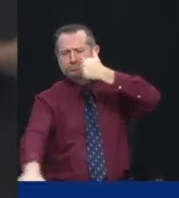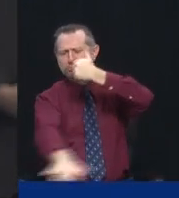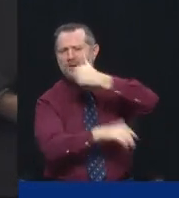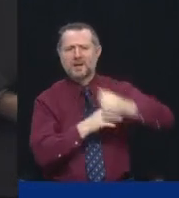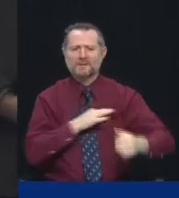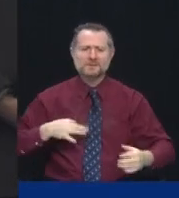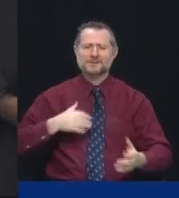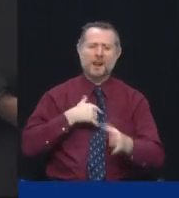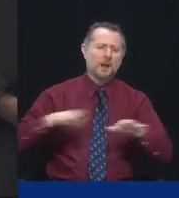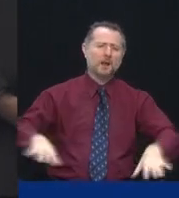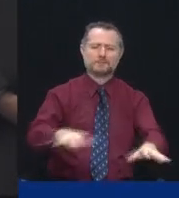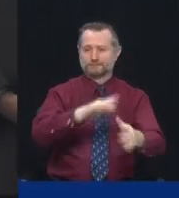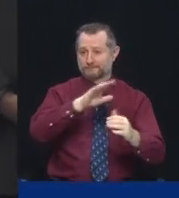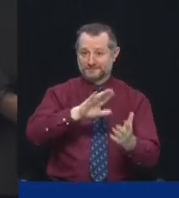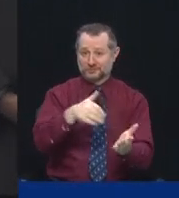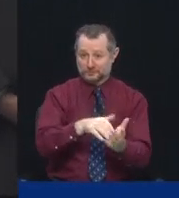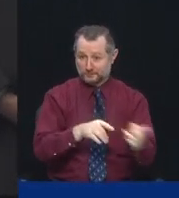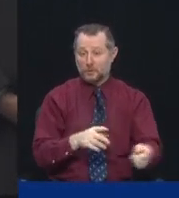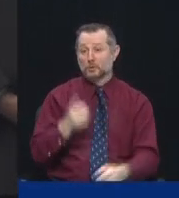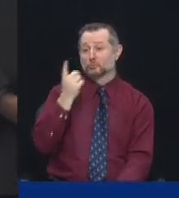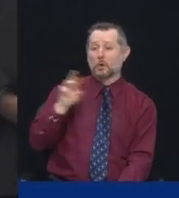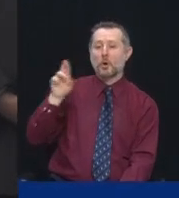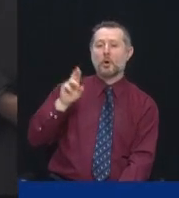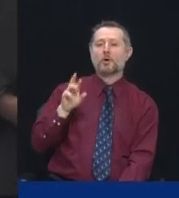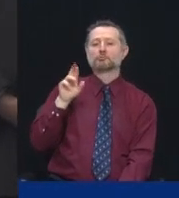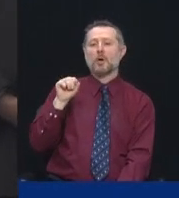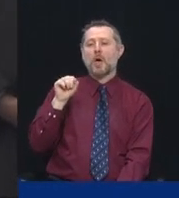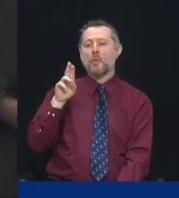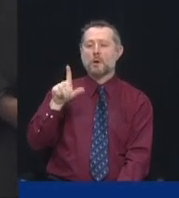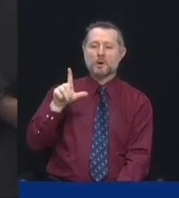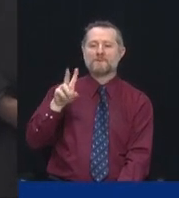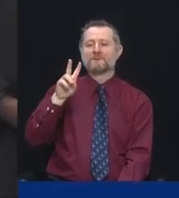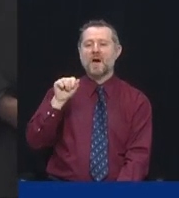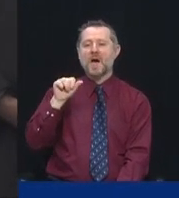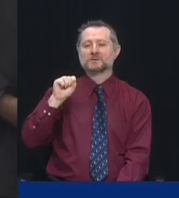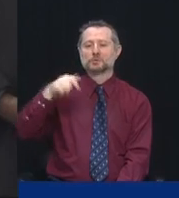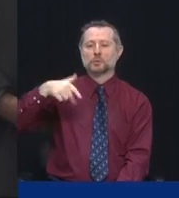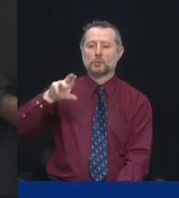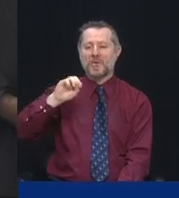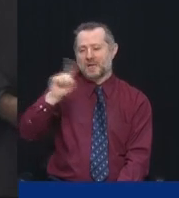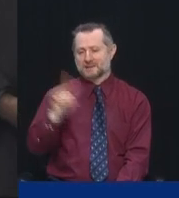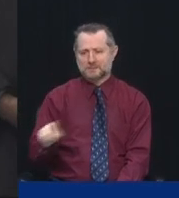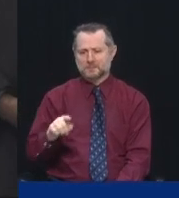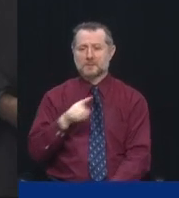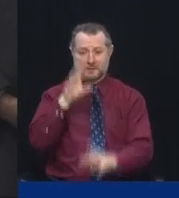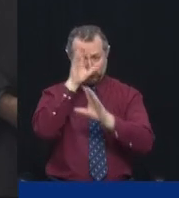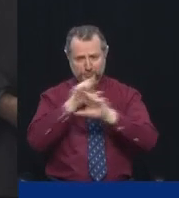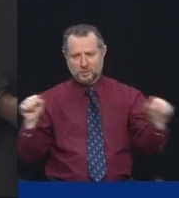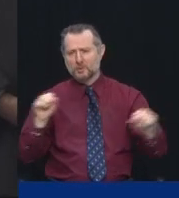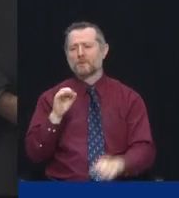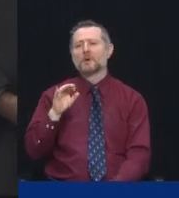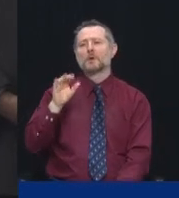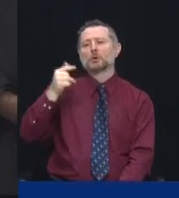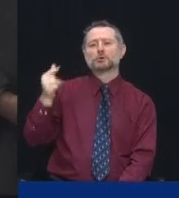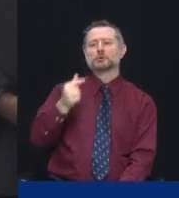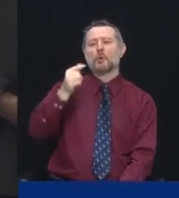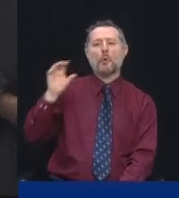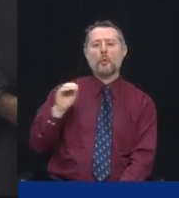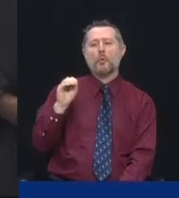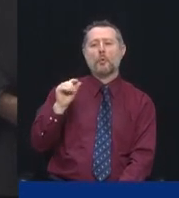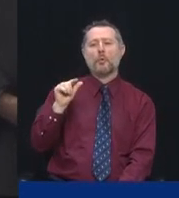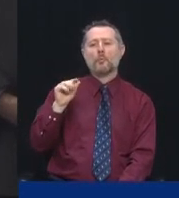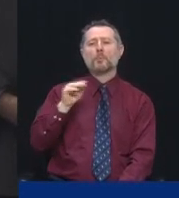And Dr. Raul Vasquez, who is the president and CEO of G Health Enterprises. He's going to be